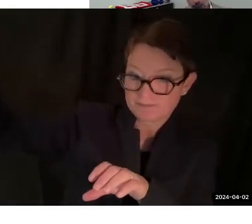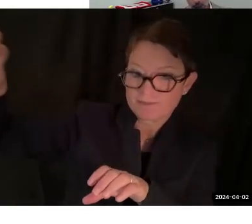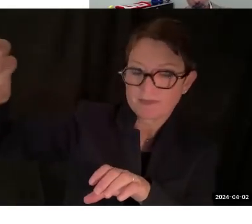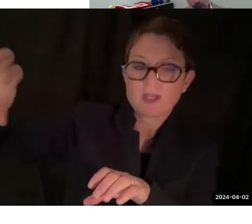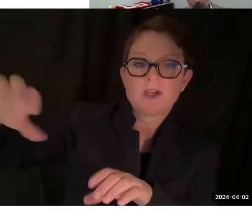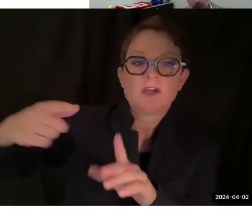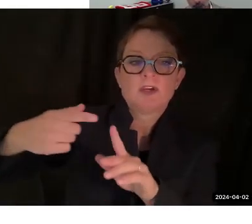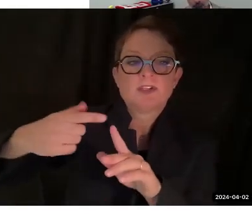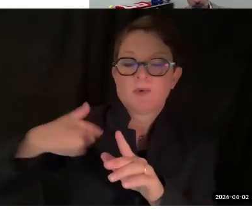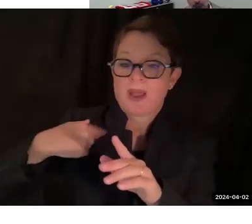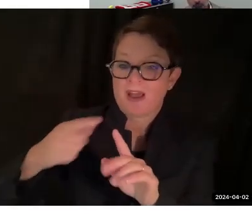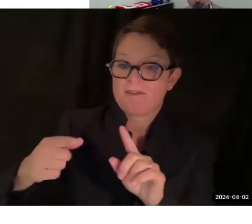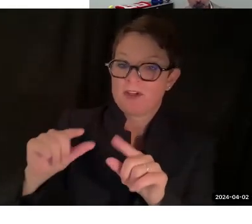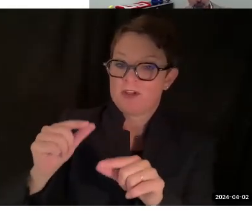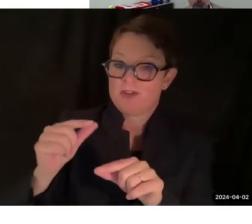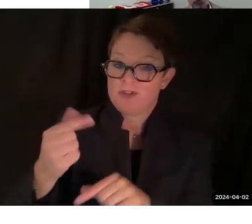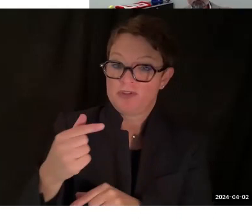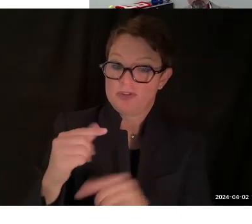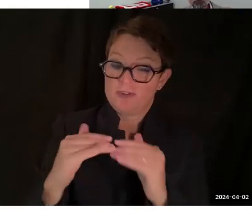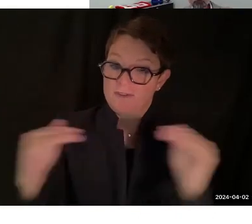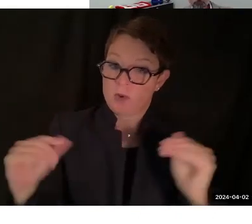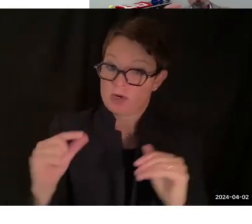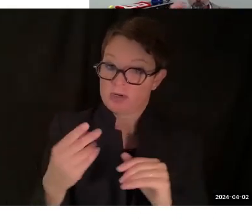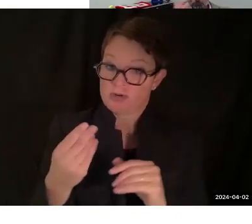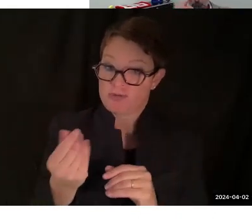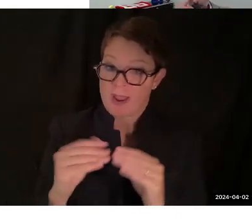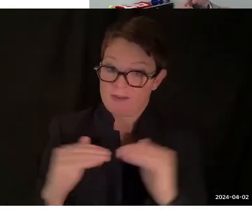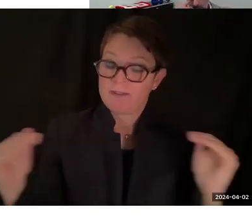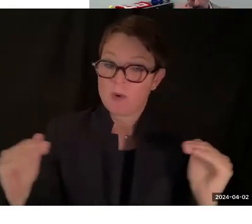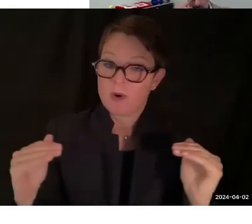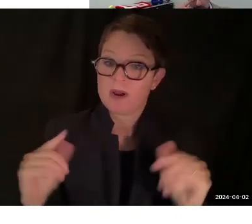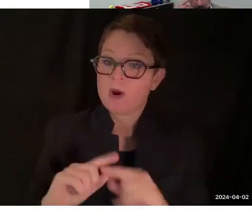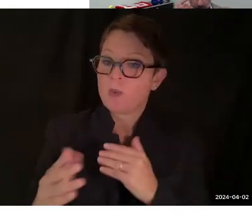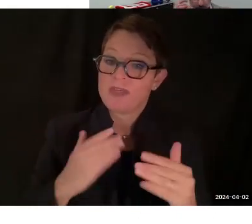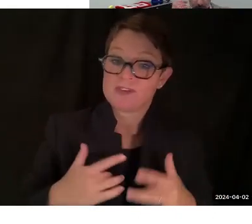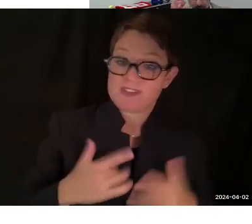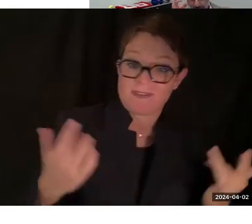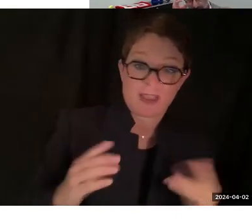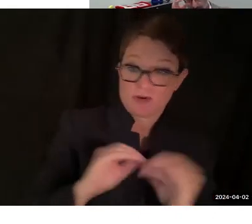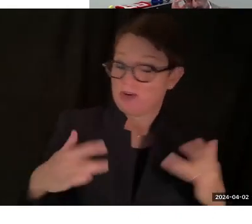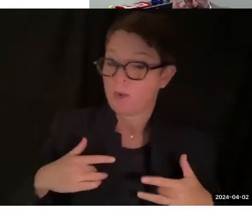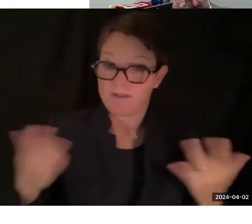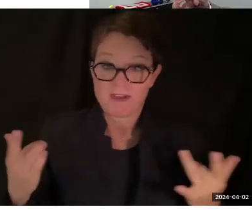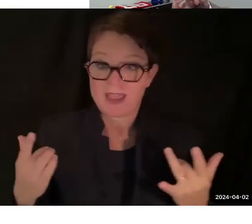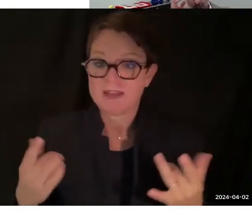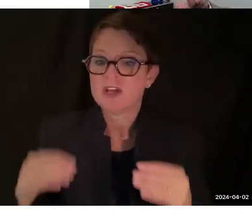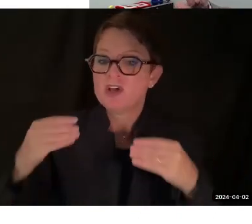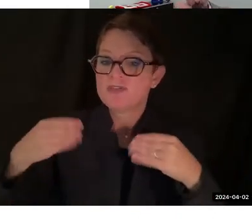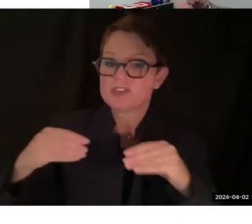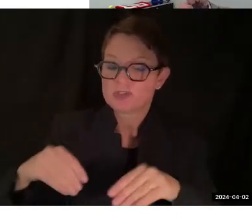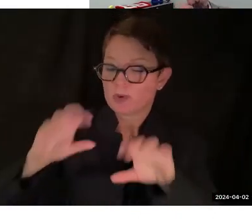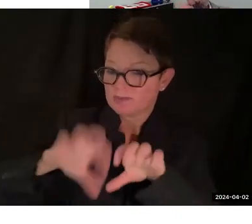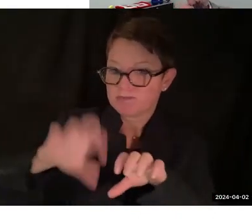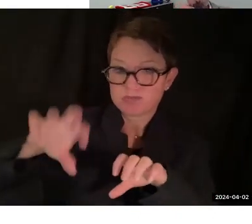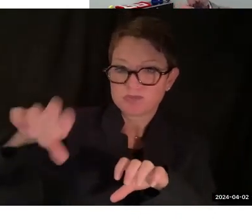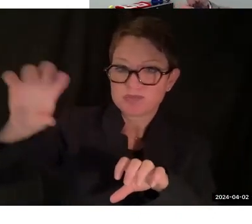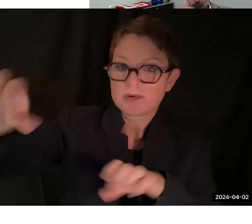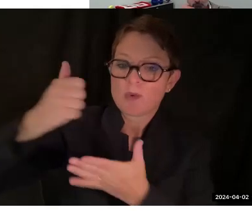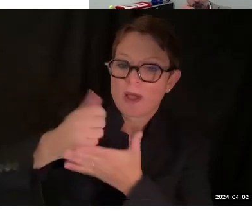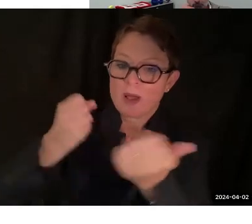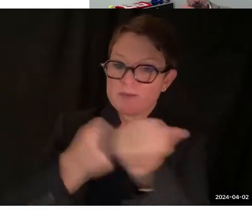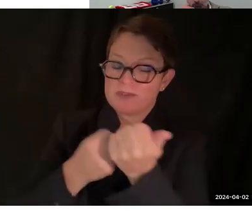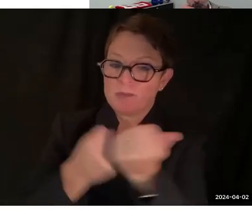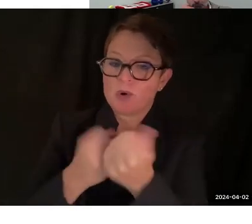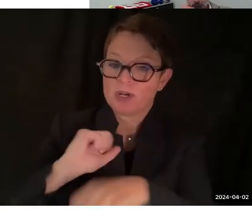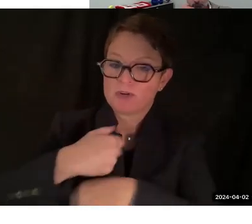activate the ground floor, not only during event times, but during non-event times as well. And we think that that additional retail will help support